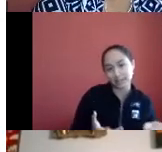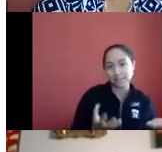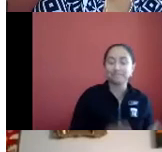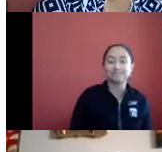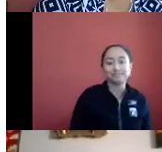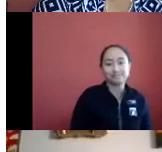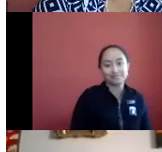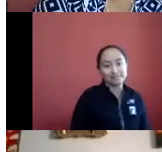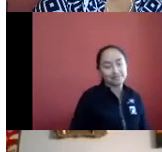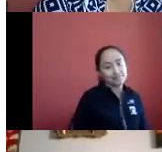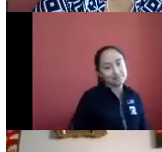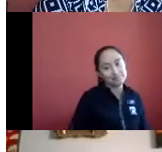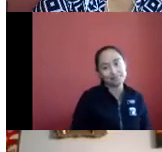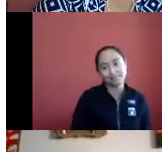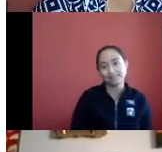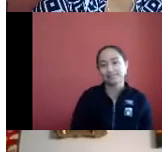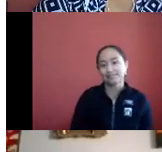poster.